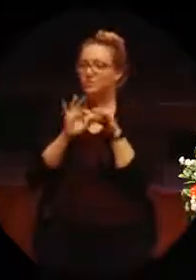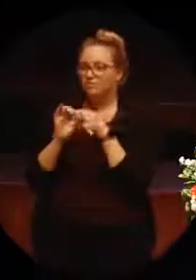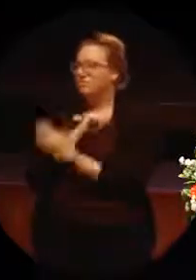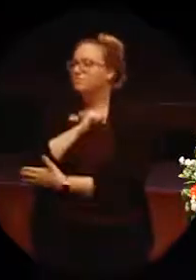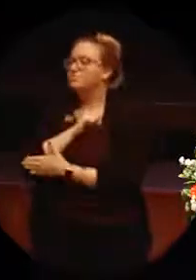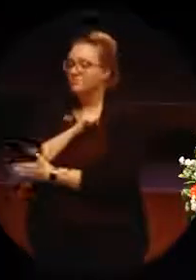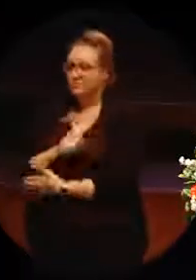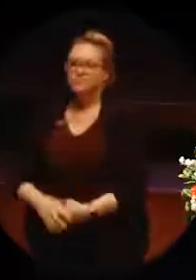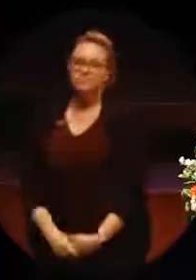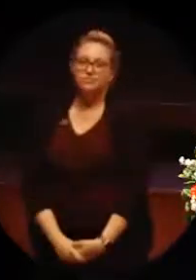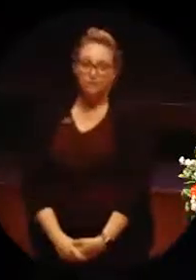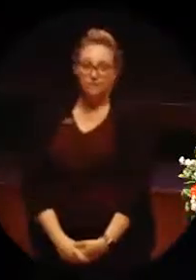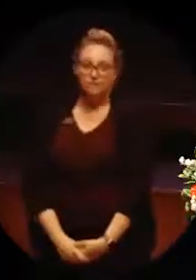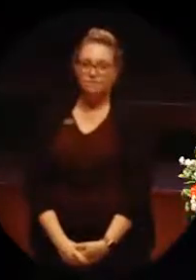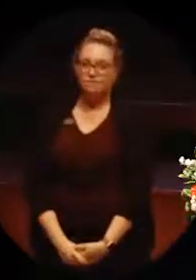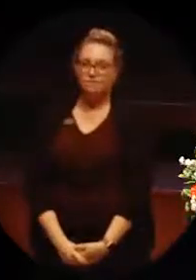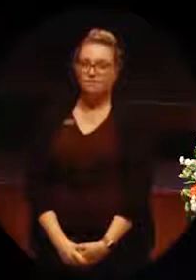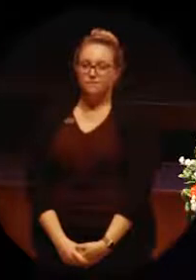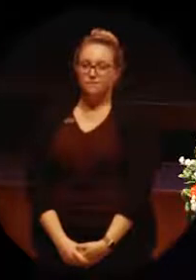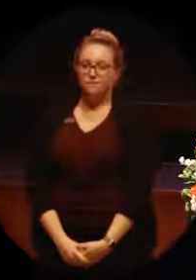country is concerned.